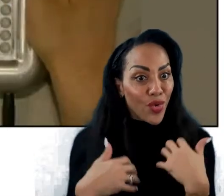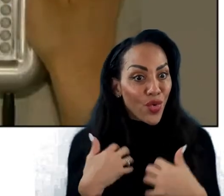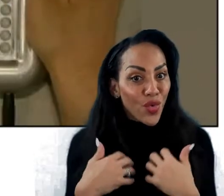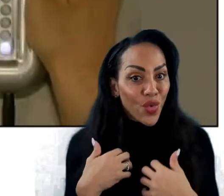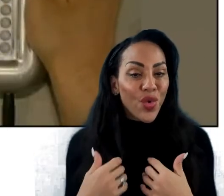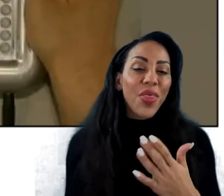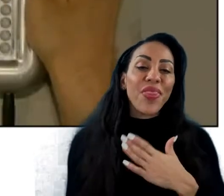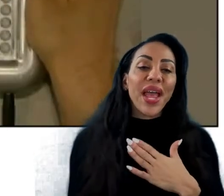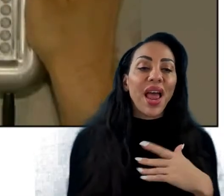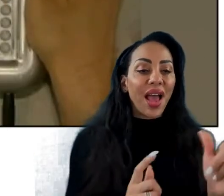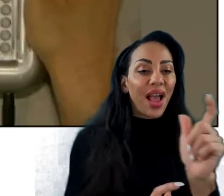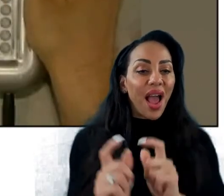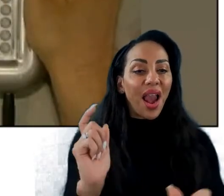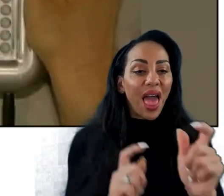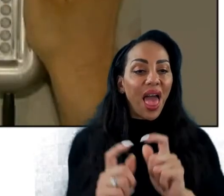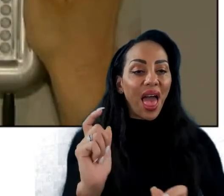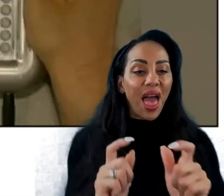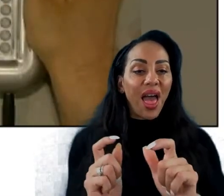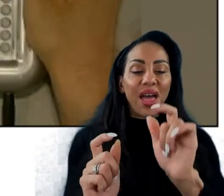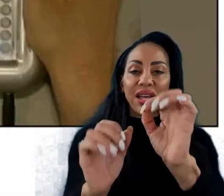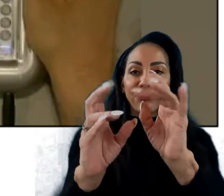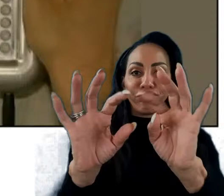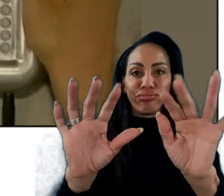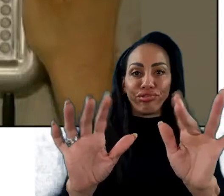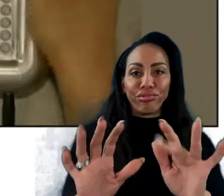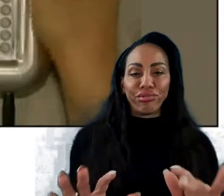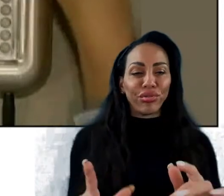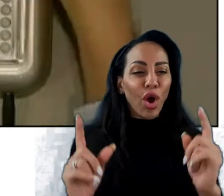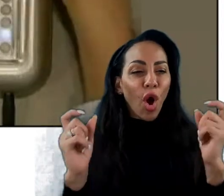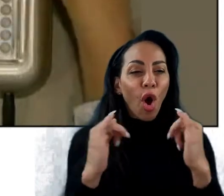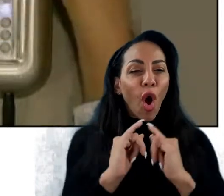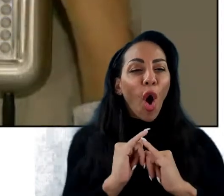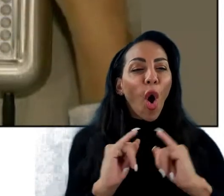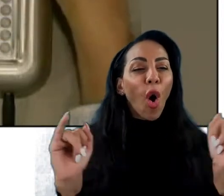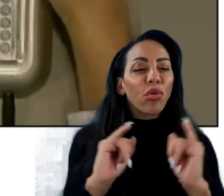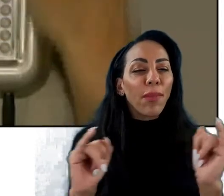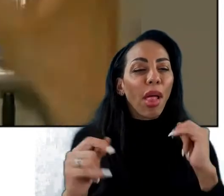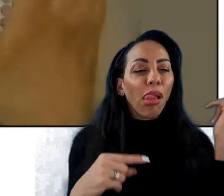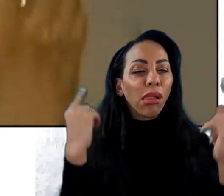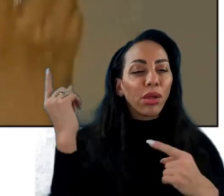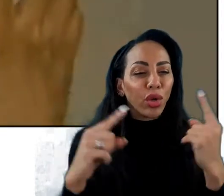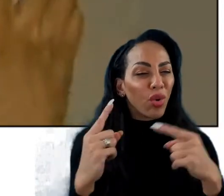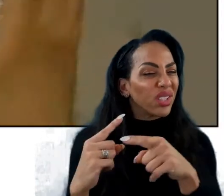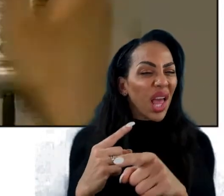in and make horrible noise. They were more interested in the visuals than creating music.